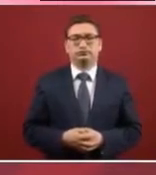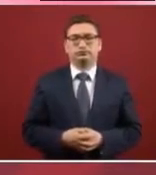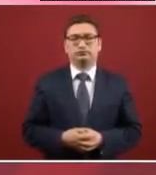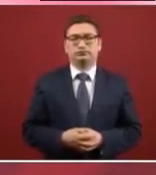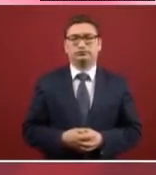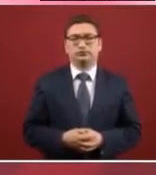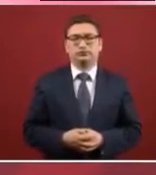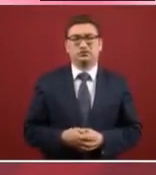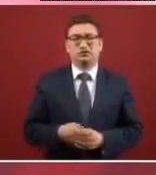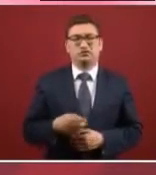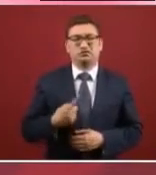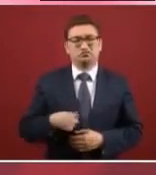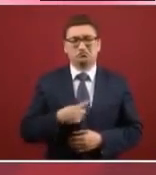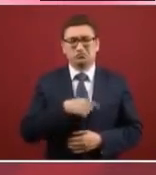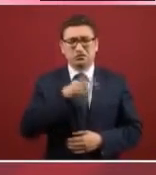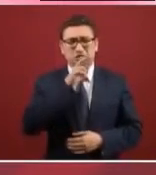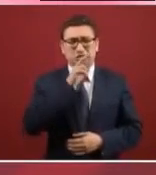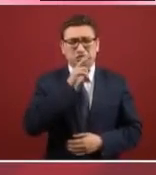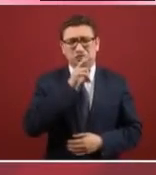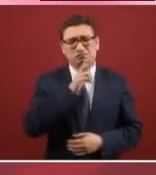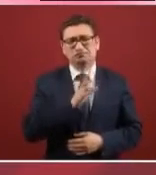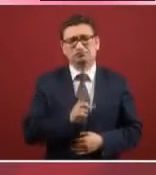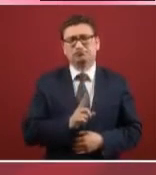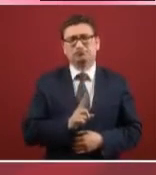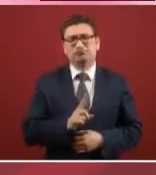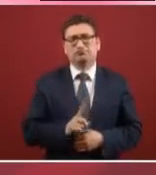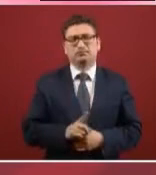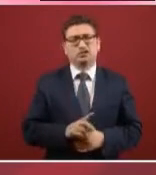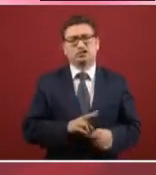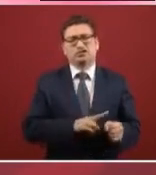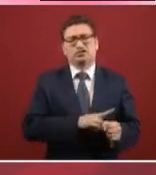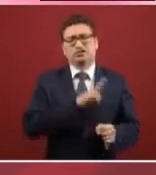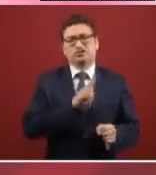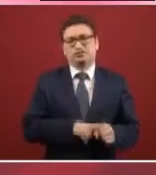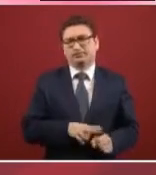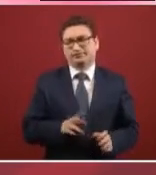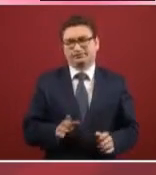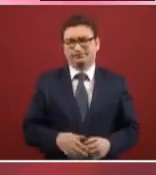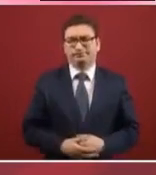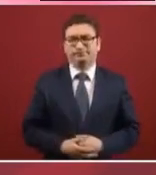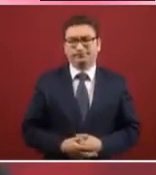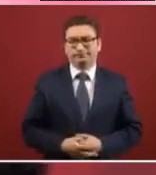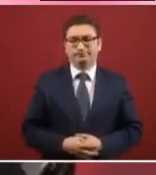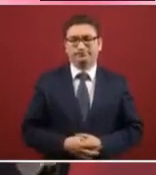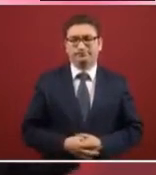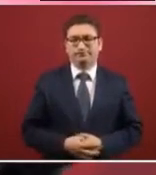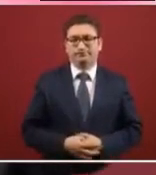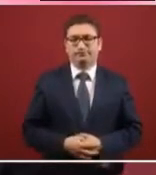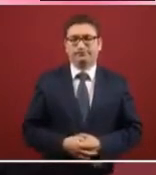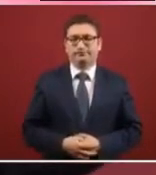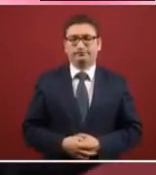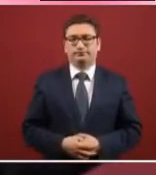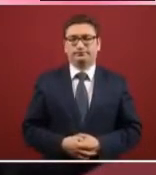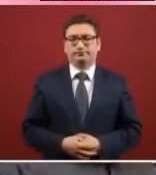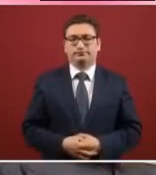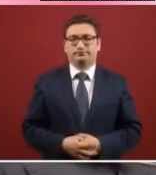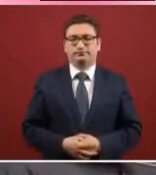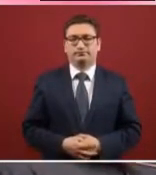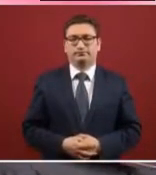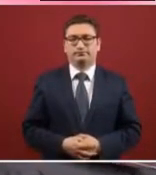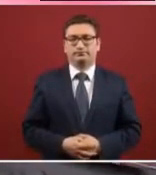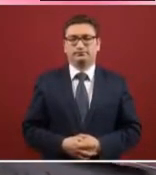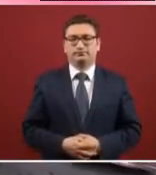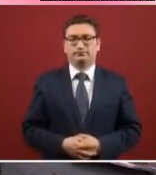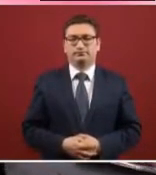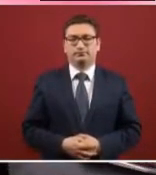para preocuparnos that would preoccupy us. Son normales. They're just normal ones. Imagínense lo que es imagine what it para